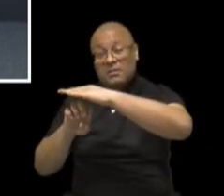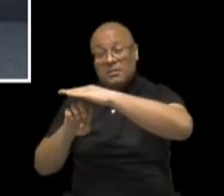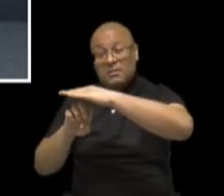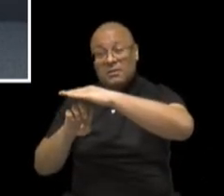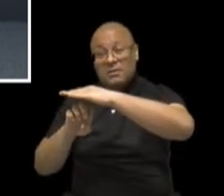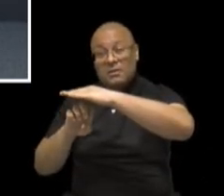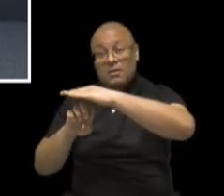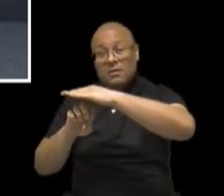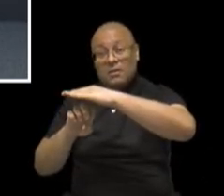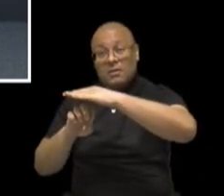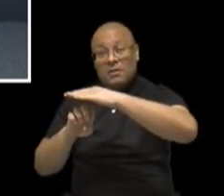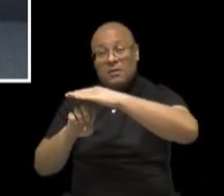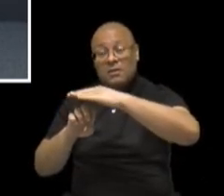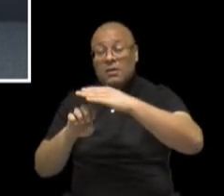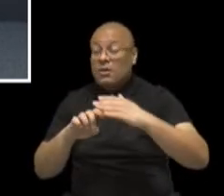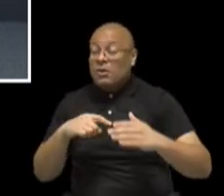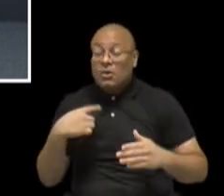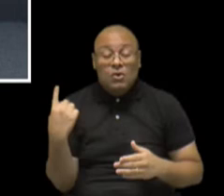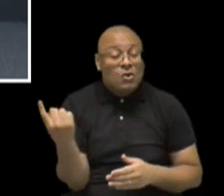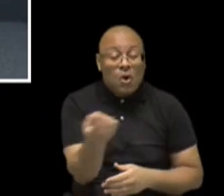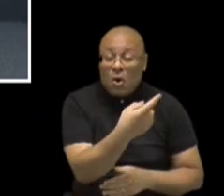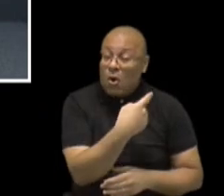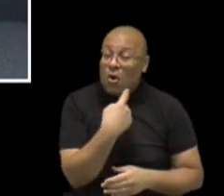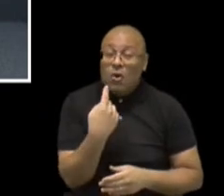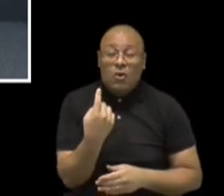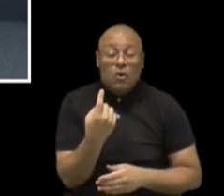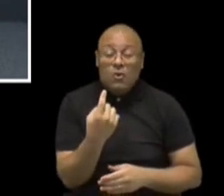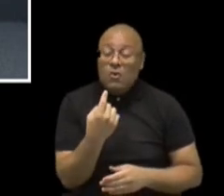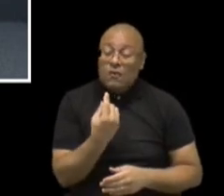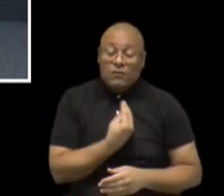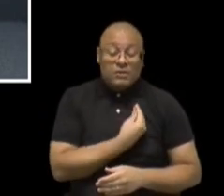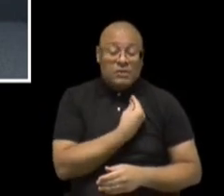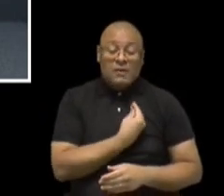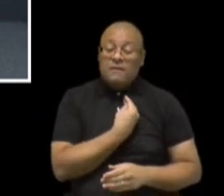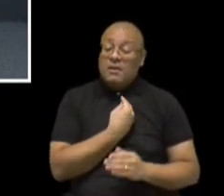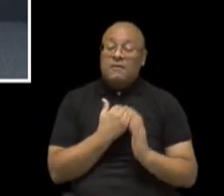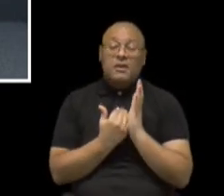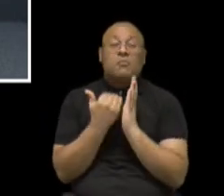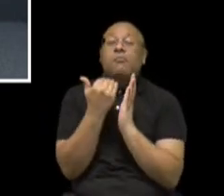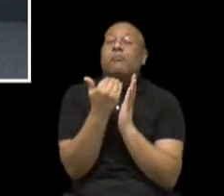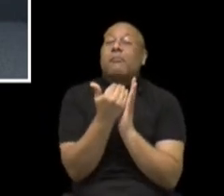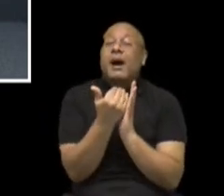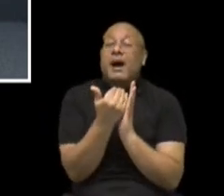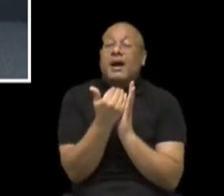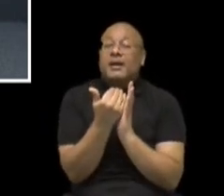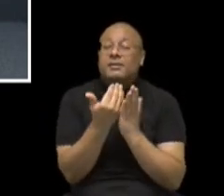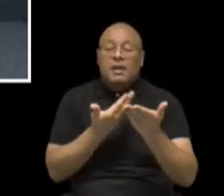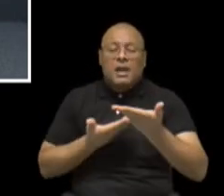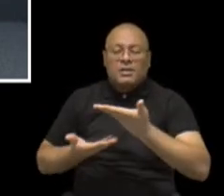YOLM, YOLM, you only live more. Which is,